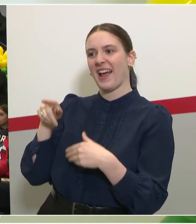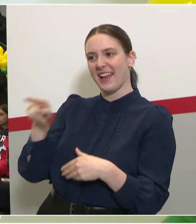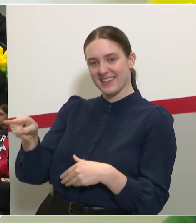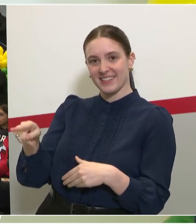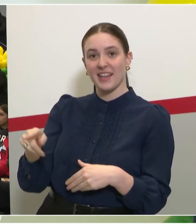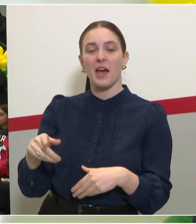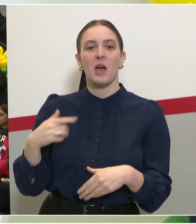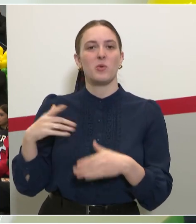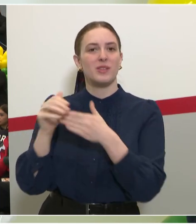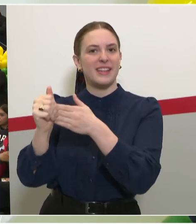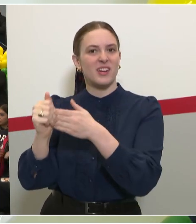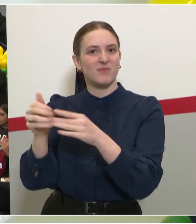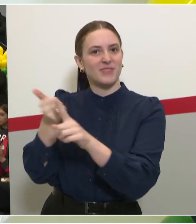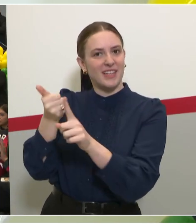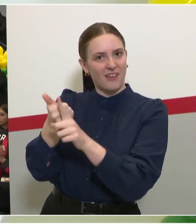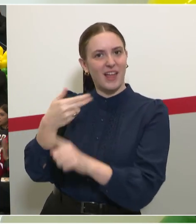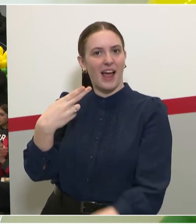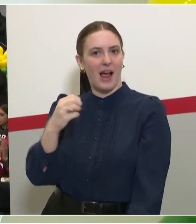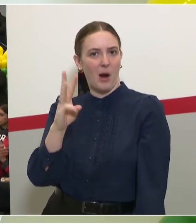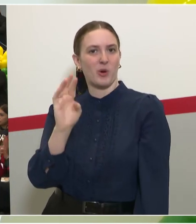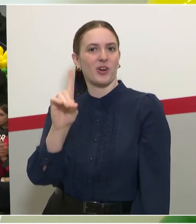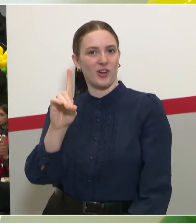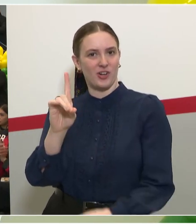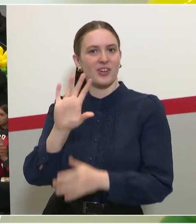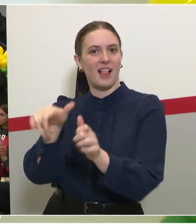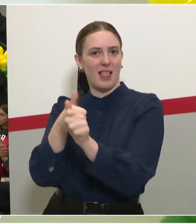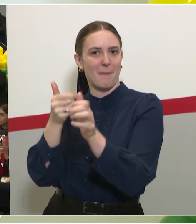Howard alum. Give him a round of applause.